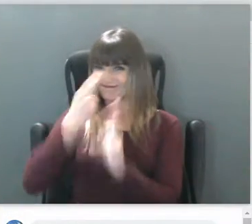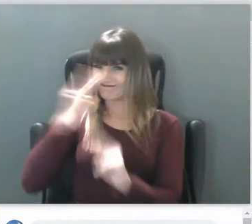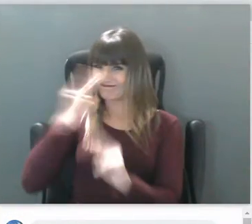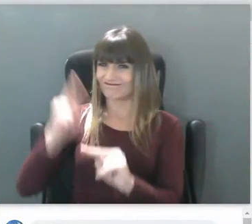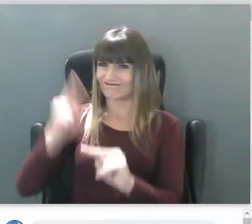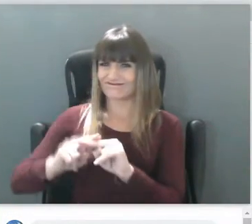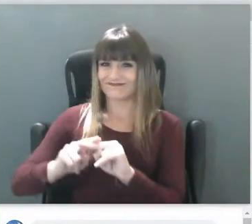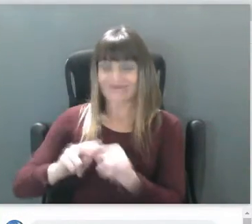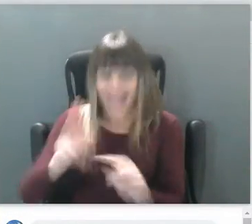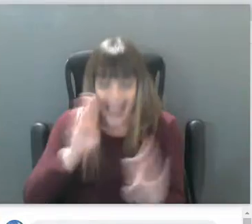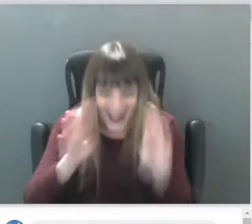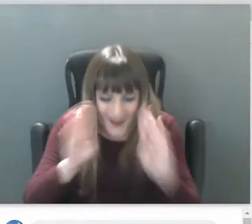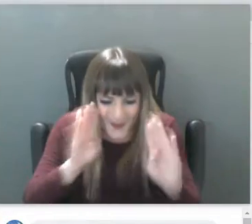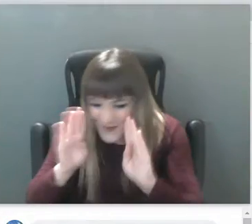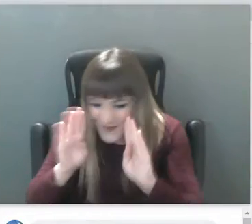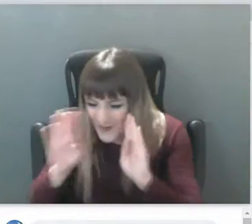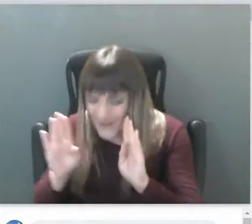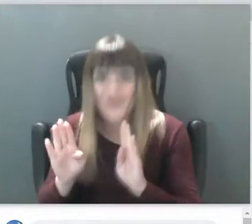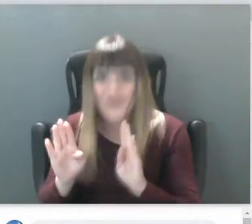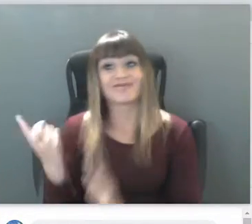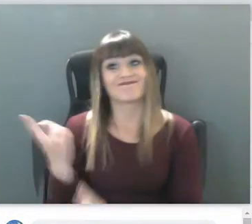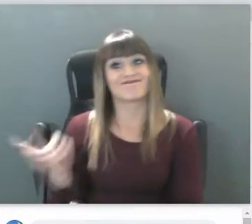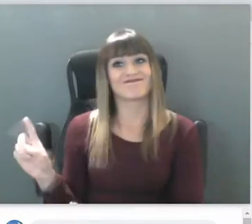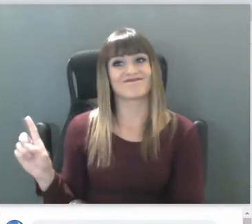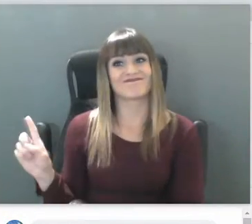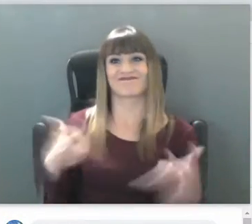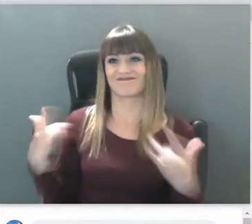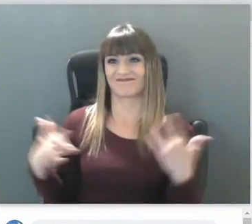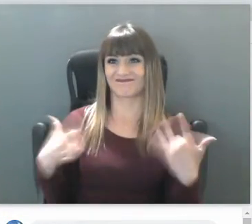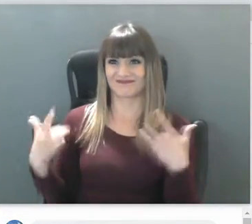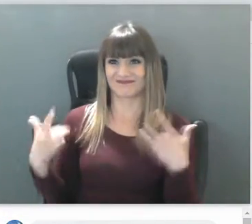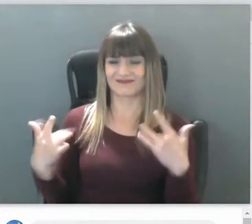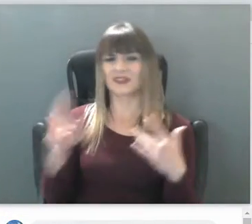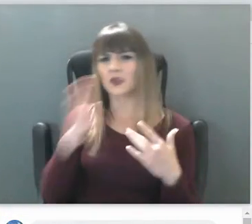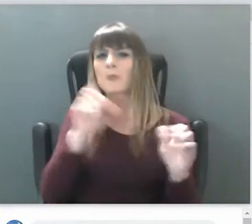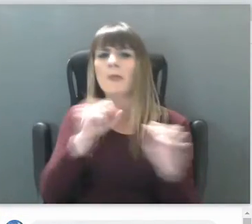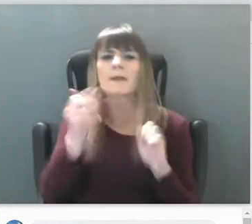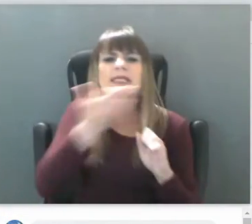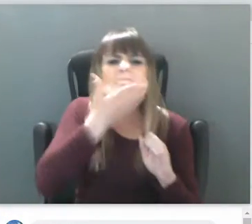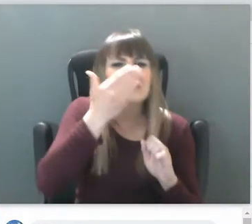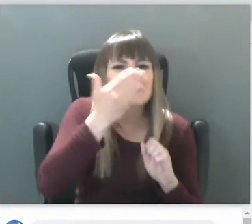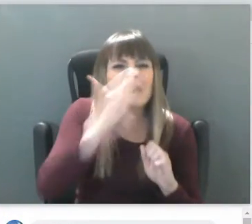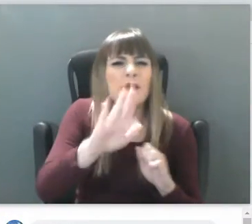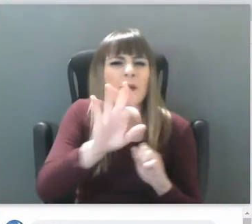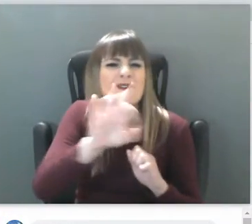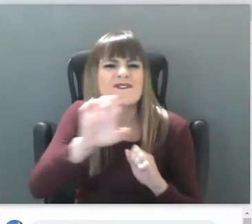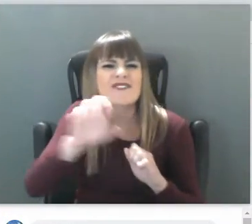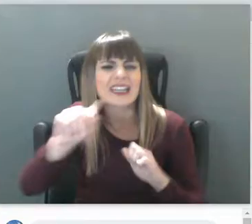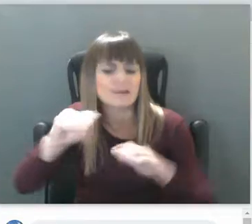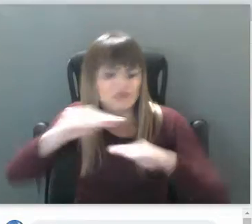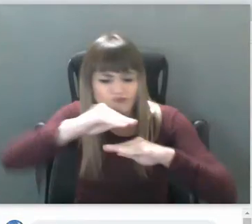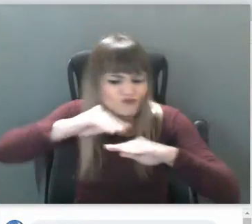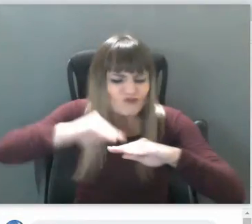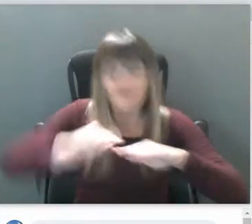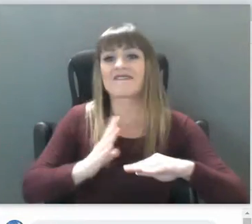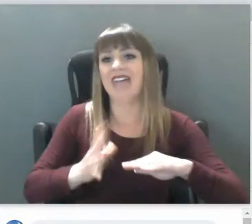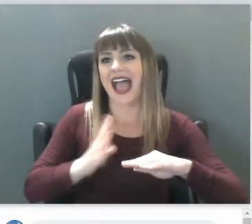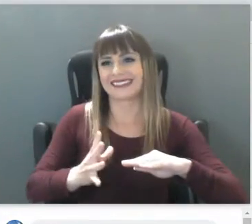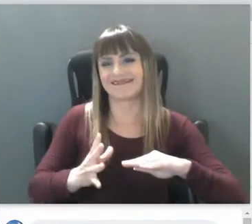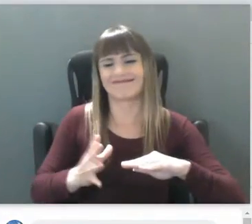Hello. All right, they are going to be excited. So they're probably just going to smell your feet. That's totally fine. They're also probably going to follow me.